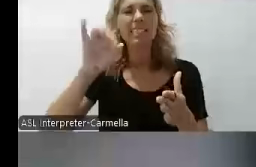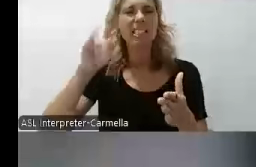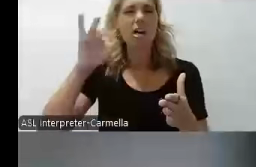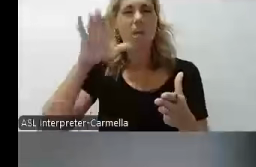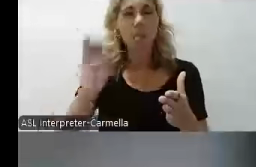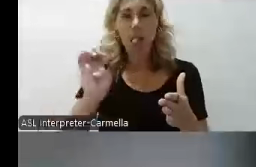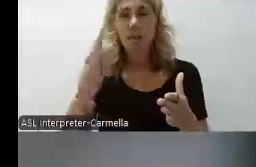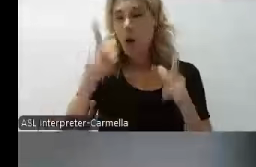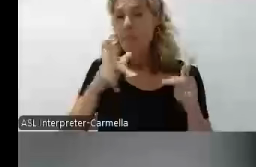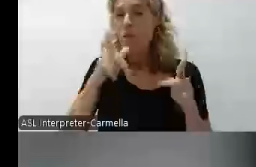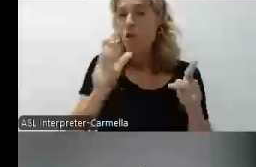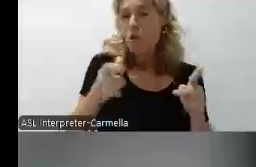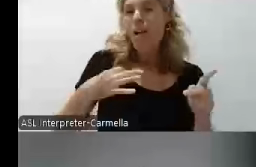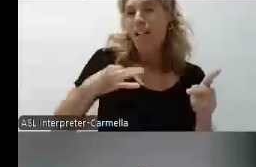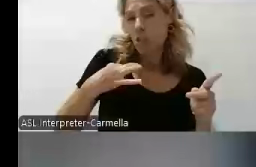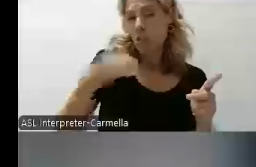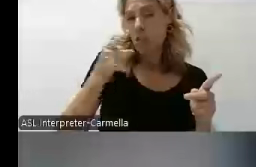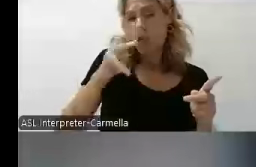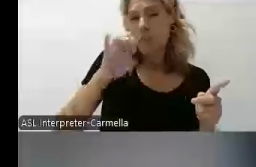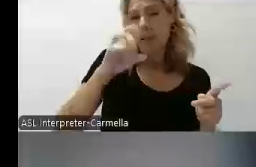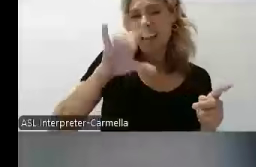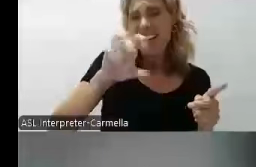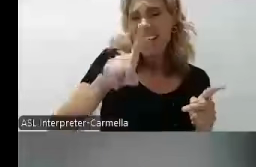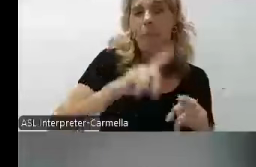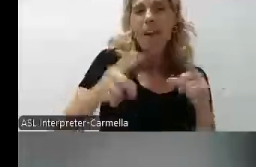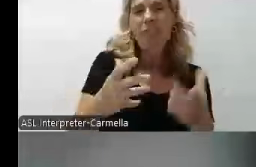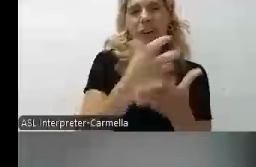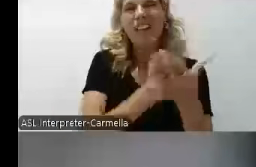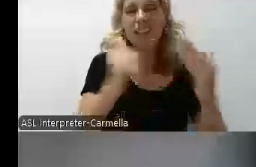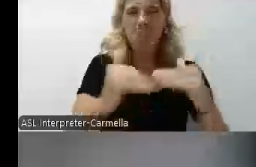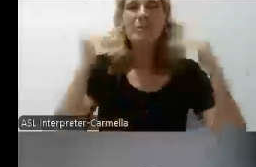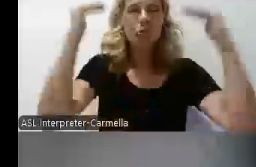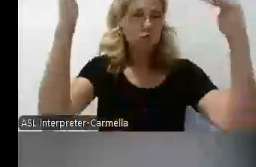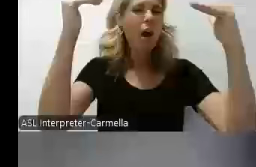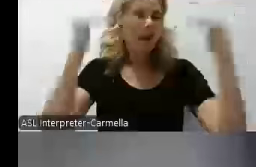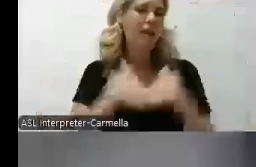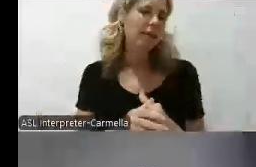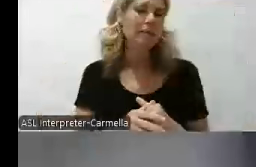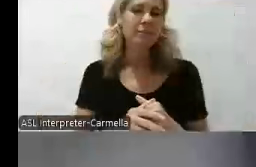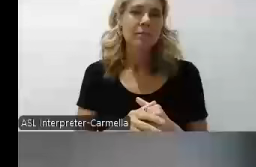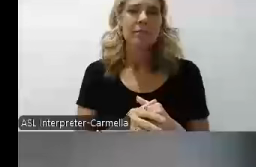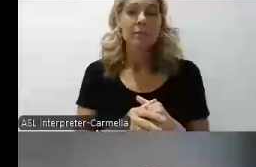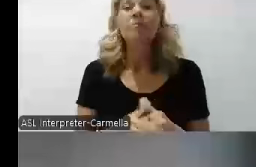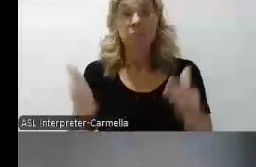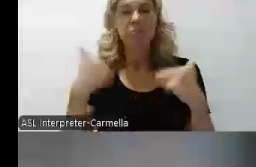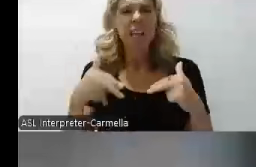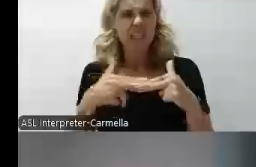who would be eligible for Medicaid, except for their income being too high. Next